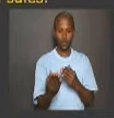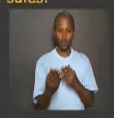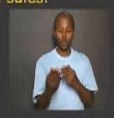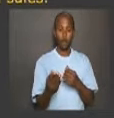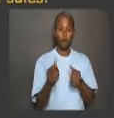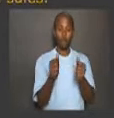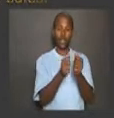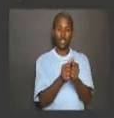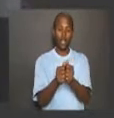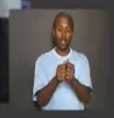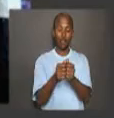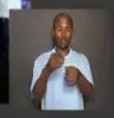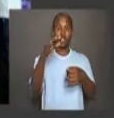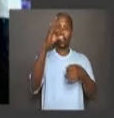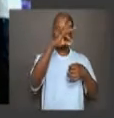the employee.